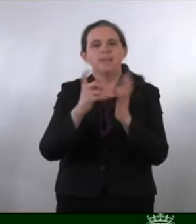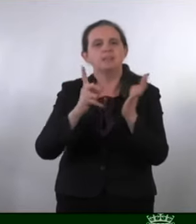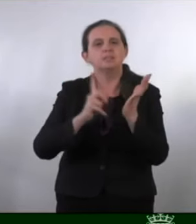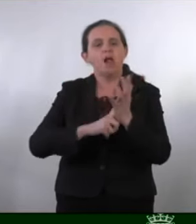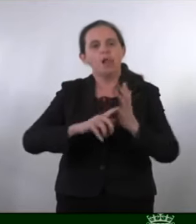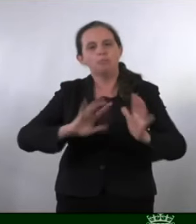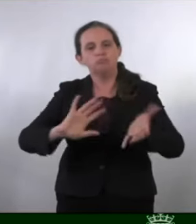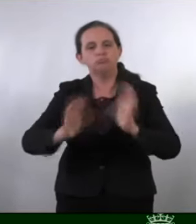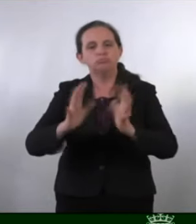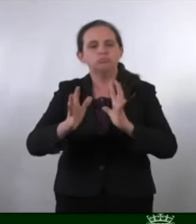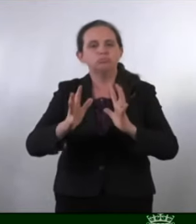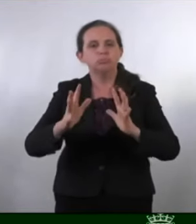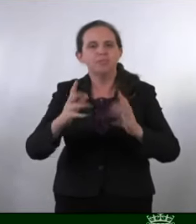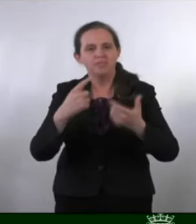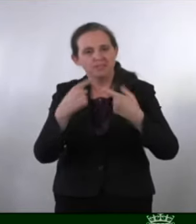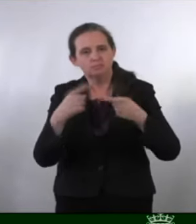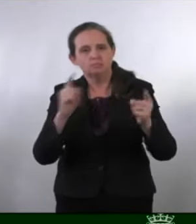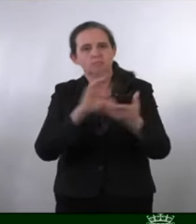watch on